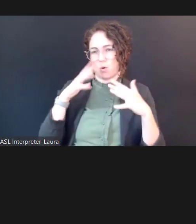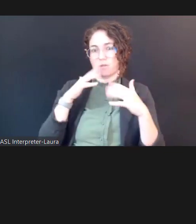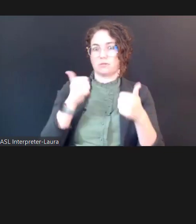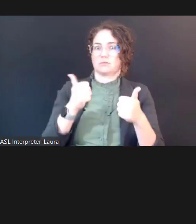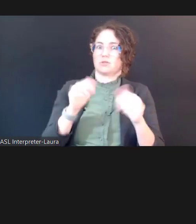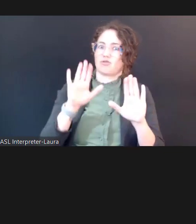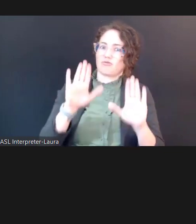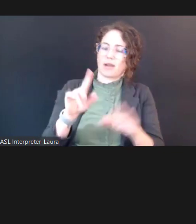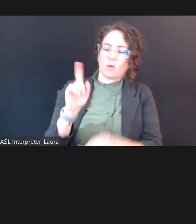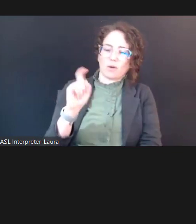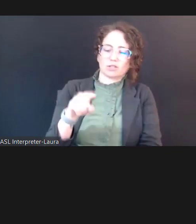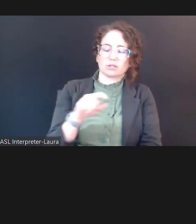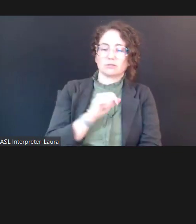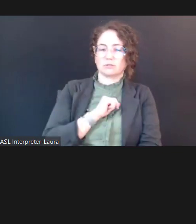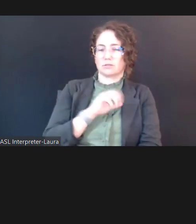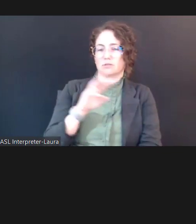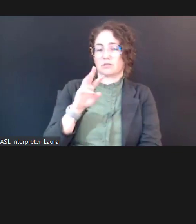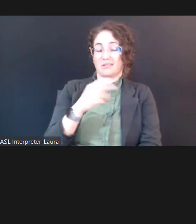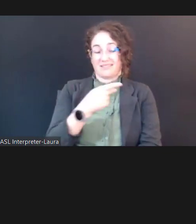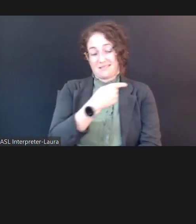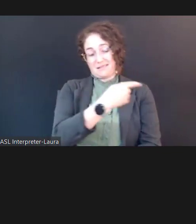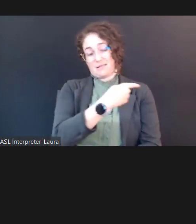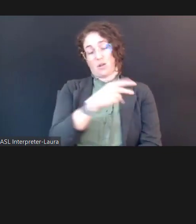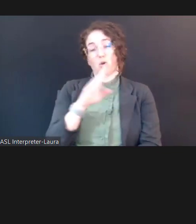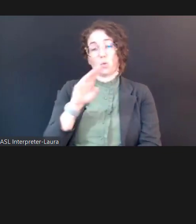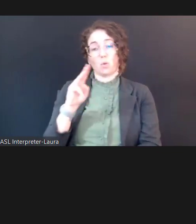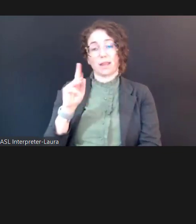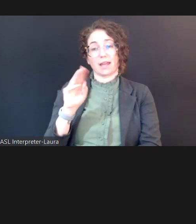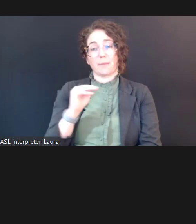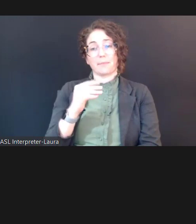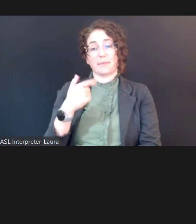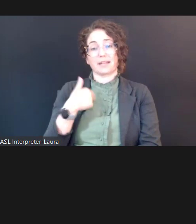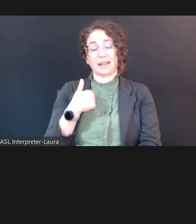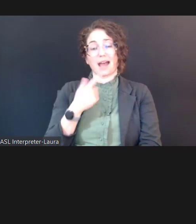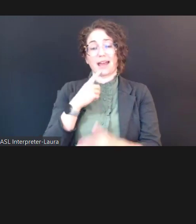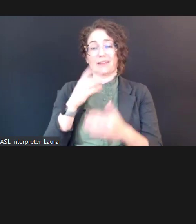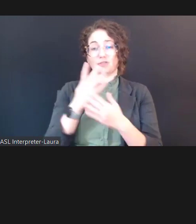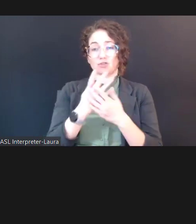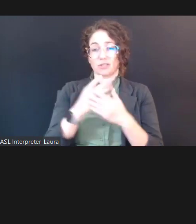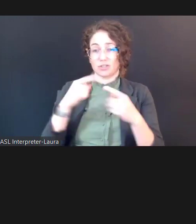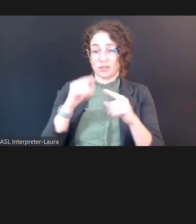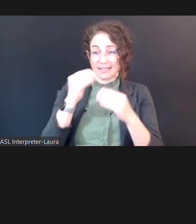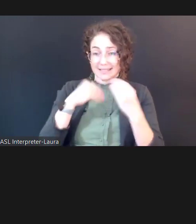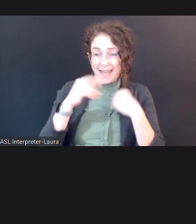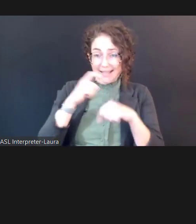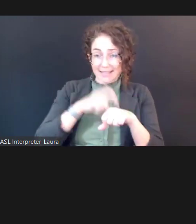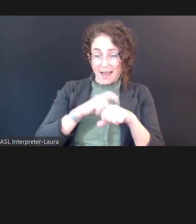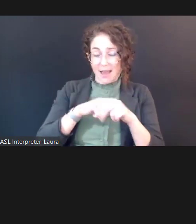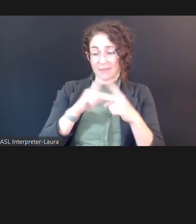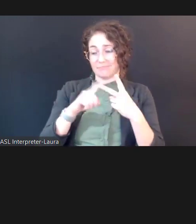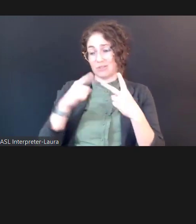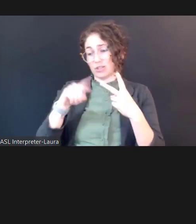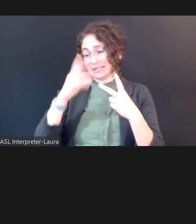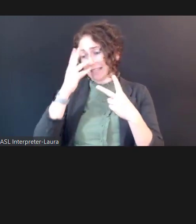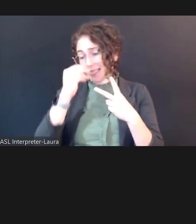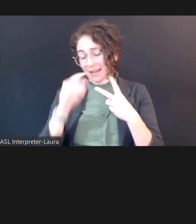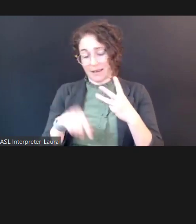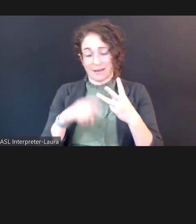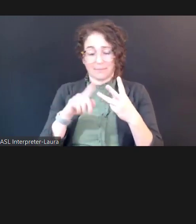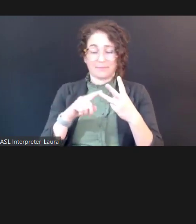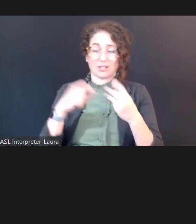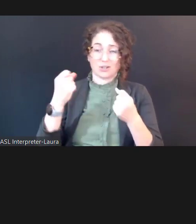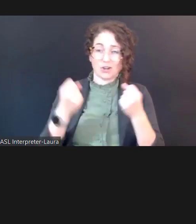Great question. William and I have screened at snack time. We've screened in sleep. We've screened